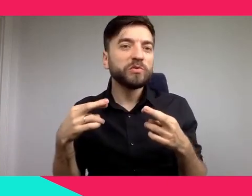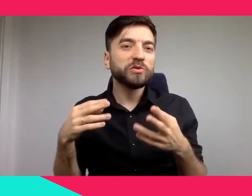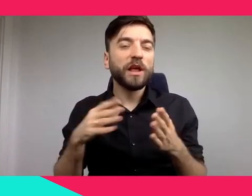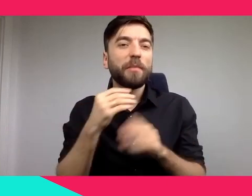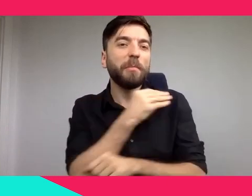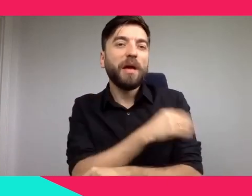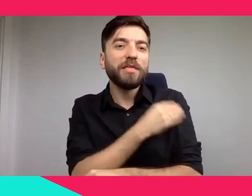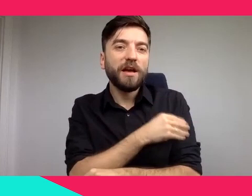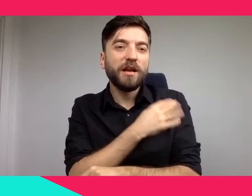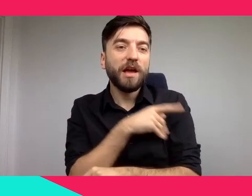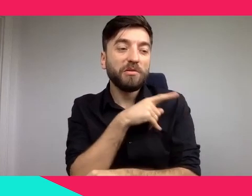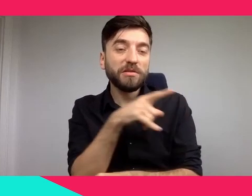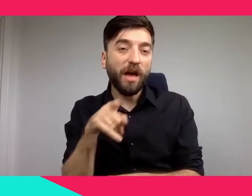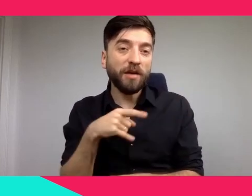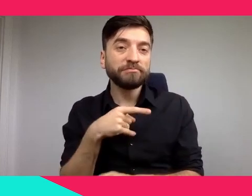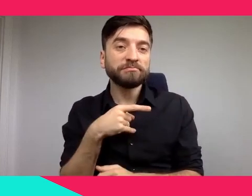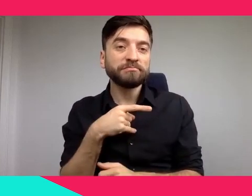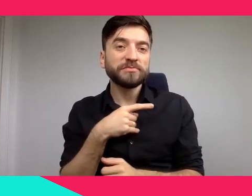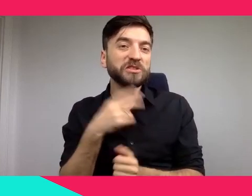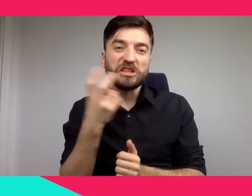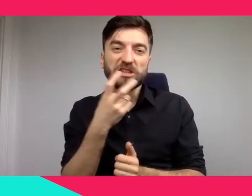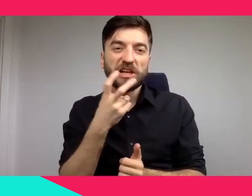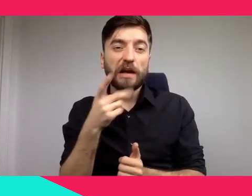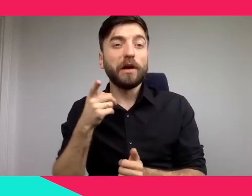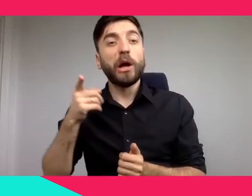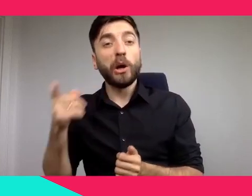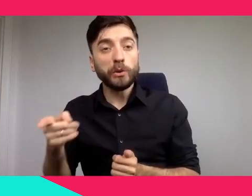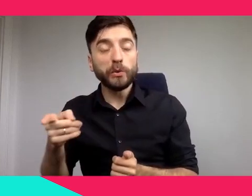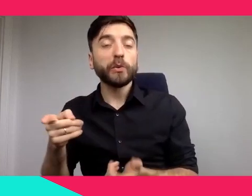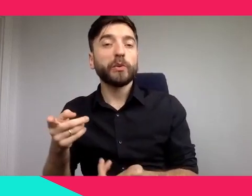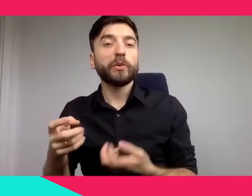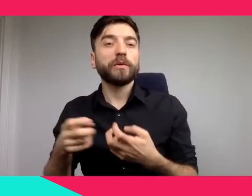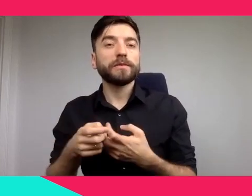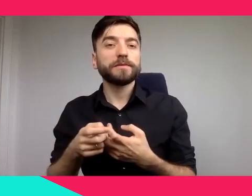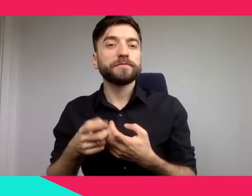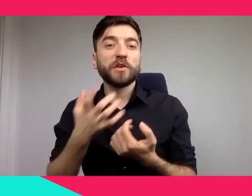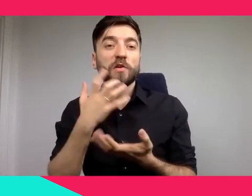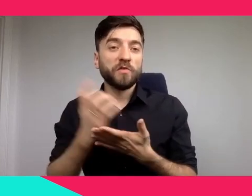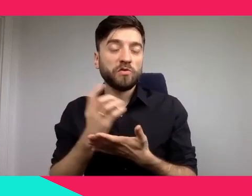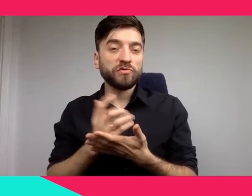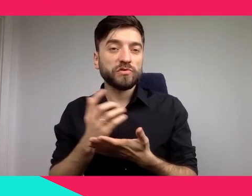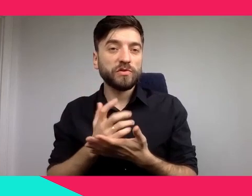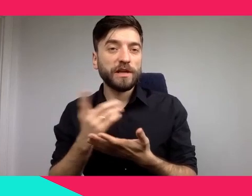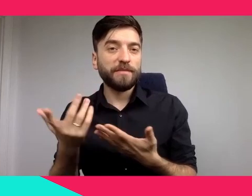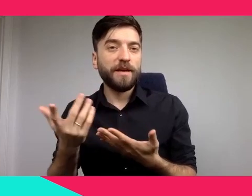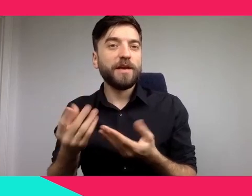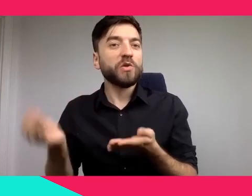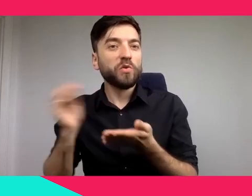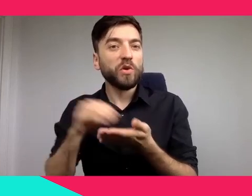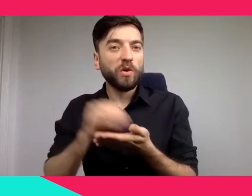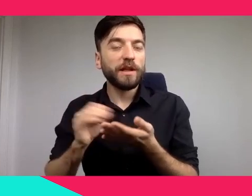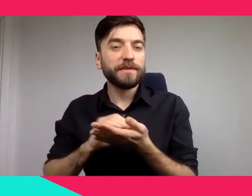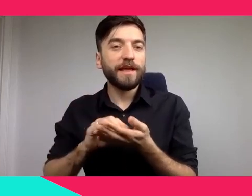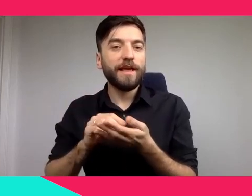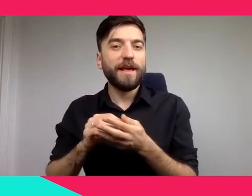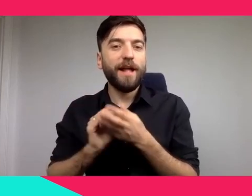to reconstruct something that was scattered by history. And for me, this is the power of digital that goes